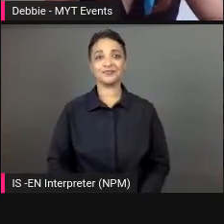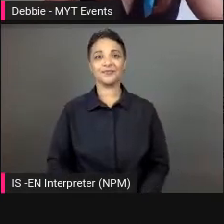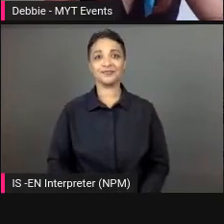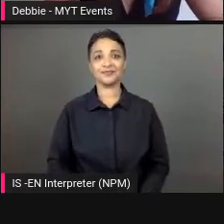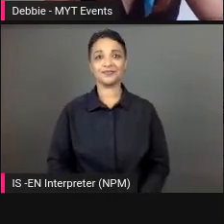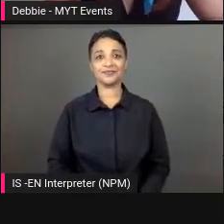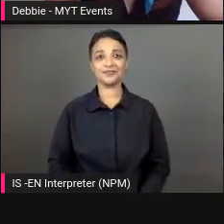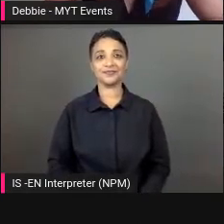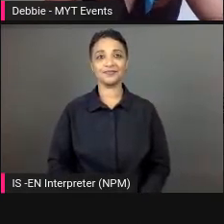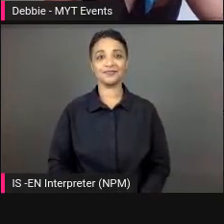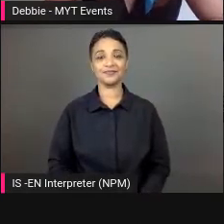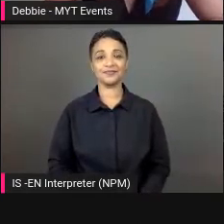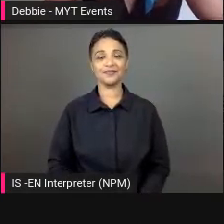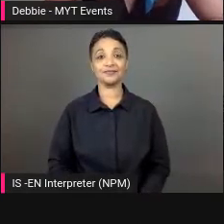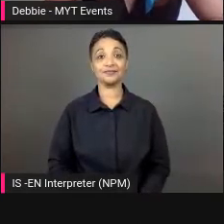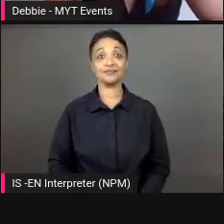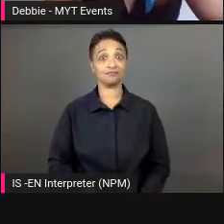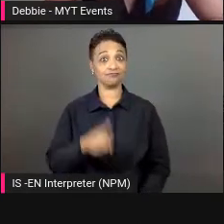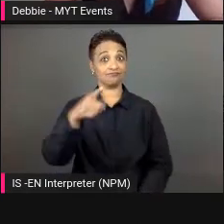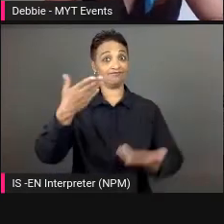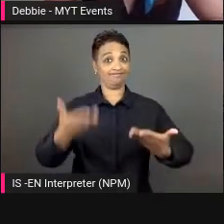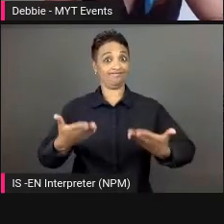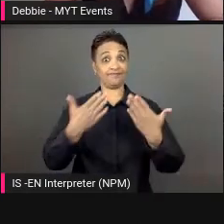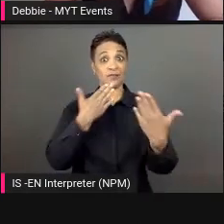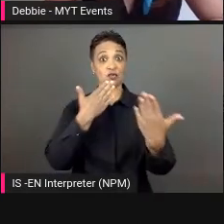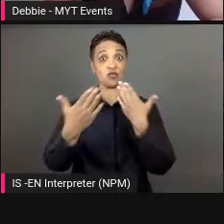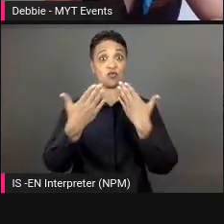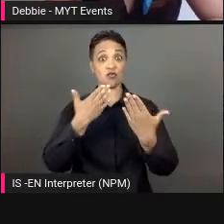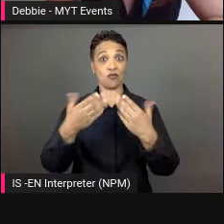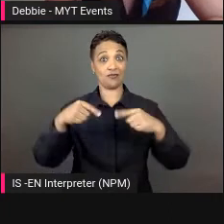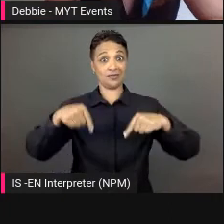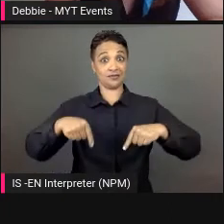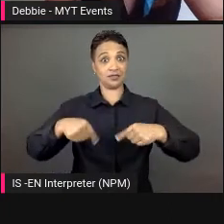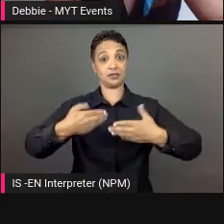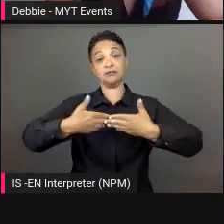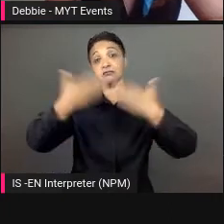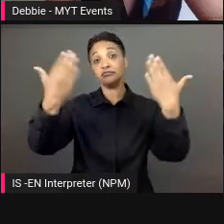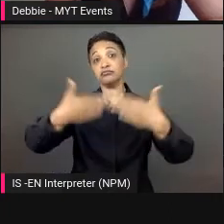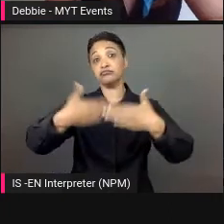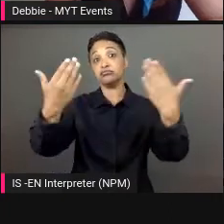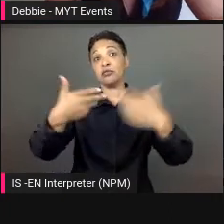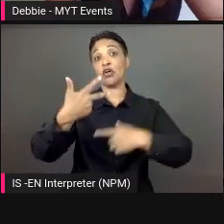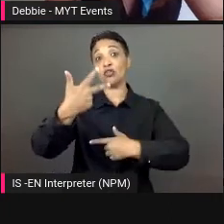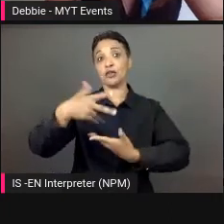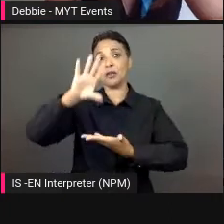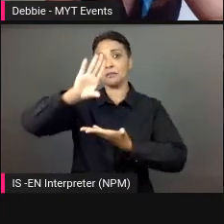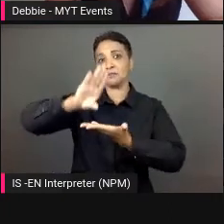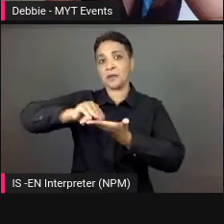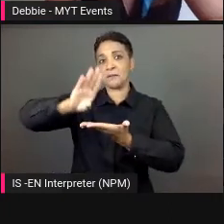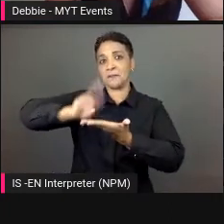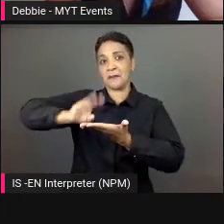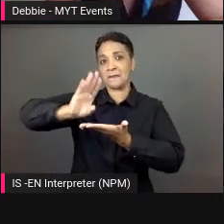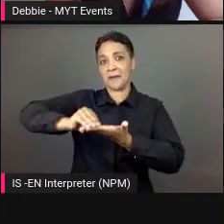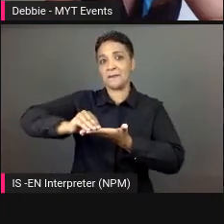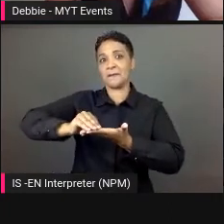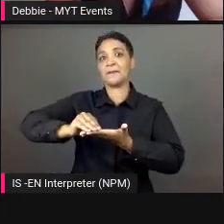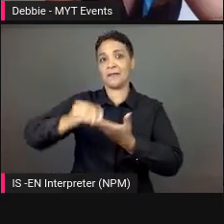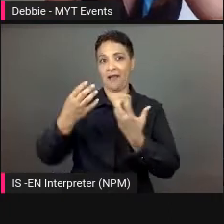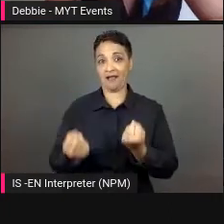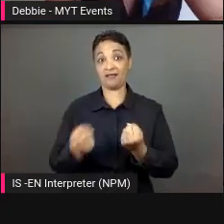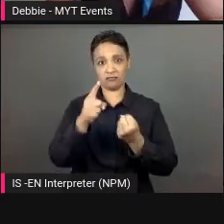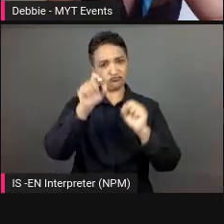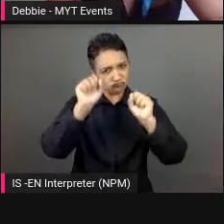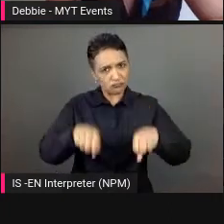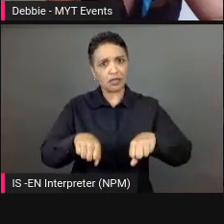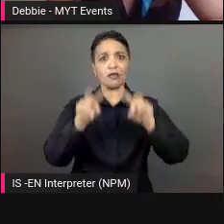So please be aware that the CHS Exchange plenary sessions, keynotes and panel discussions are being recorded and will be available to watch on the